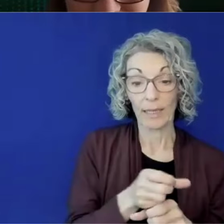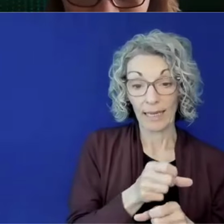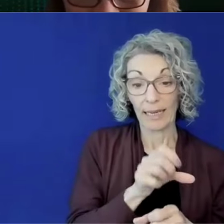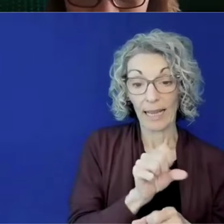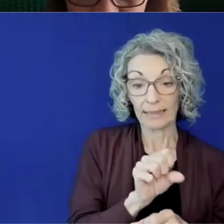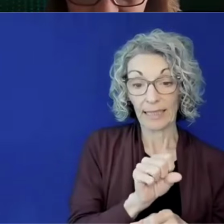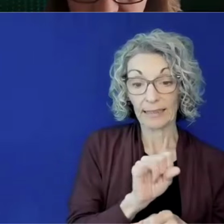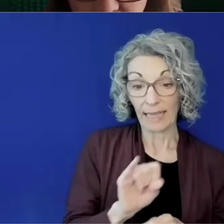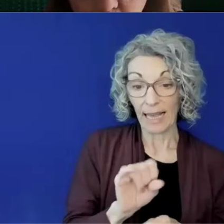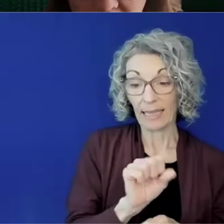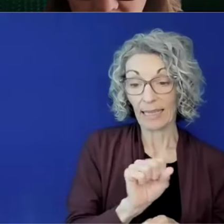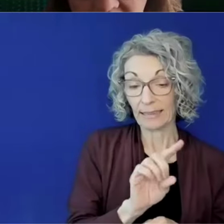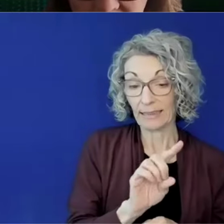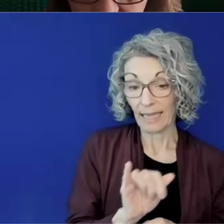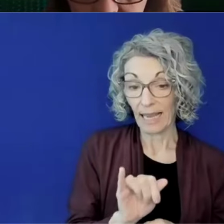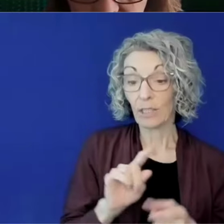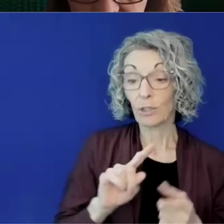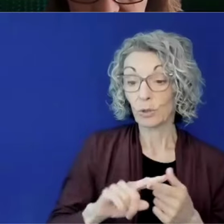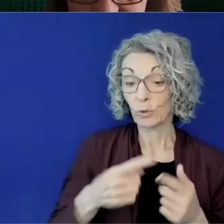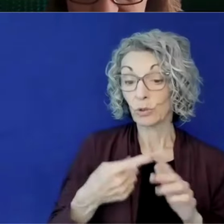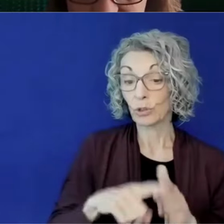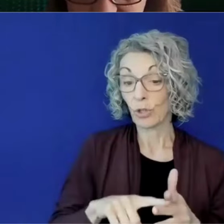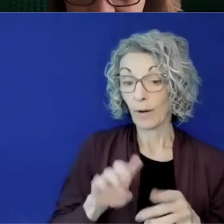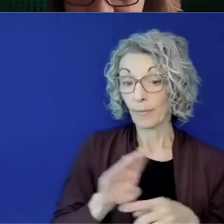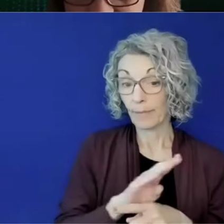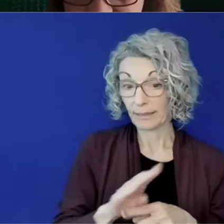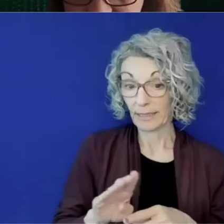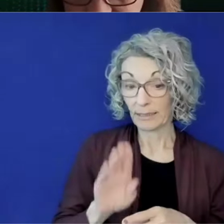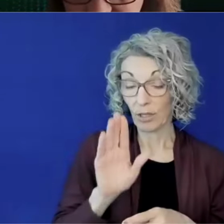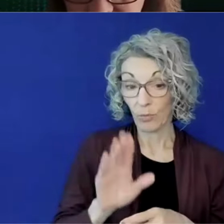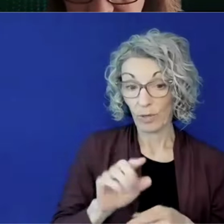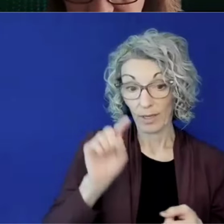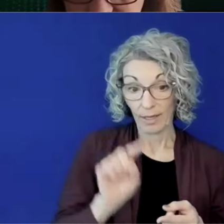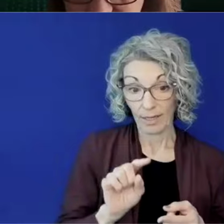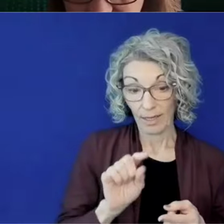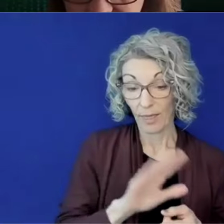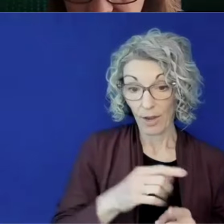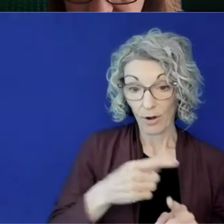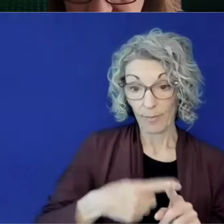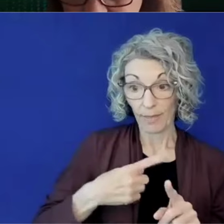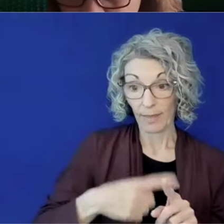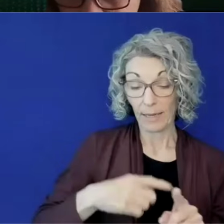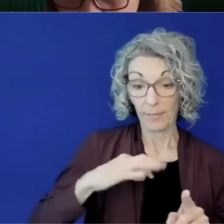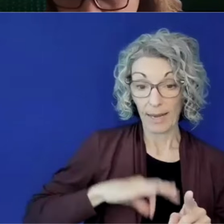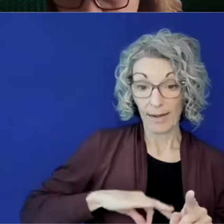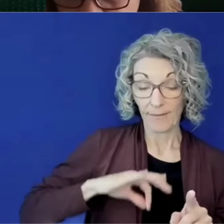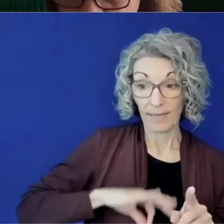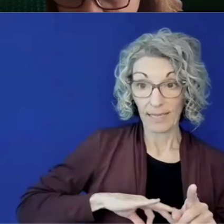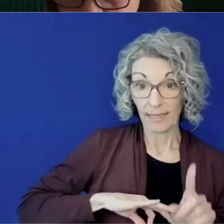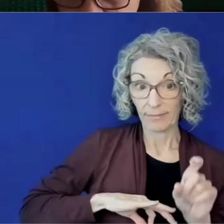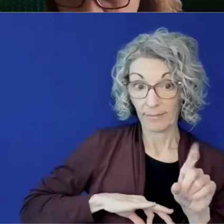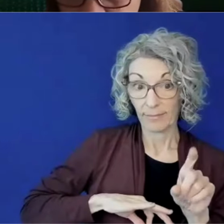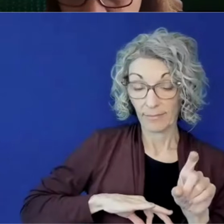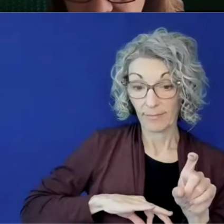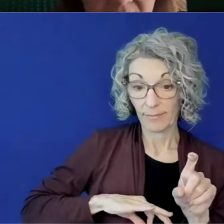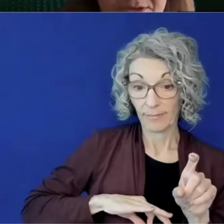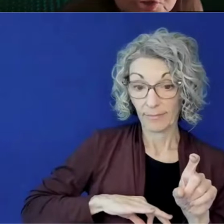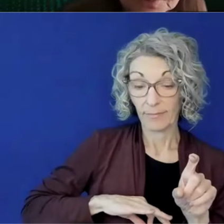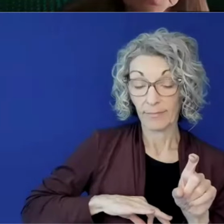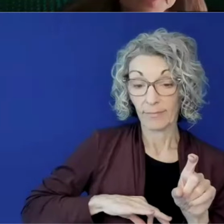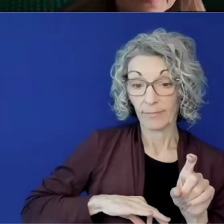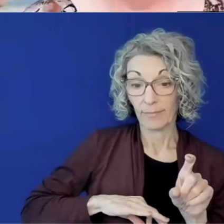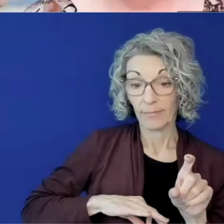a business, will that lower the SSI, SSDI monthly benefit? I don't know if they mean into an ABLE account,